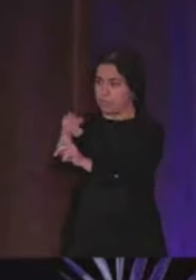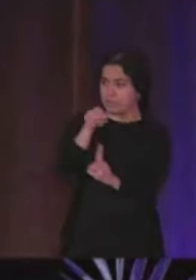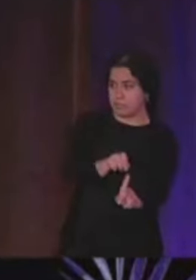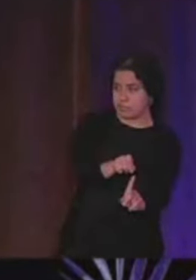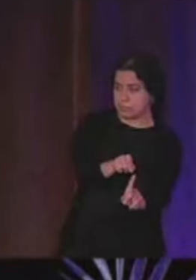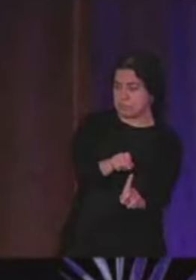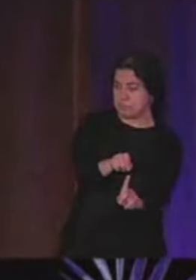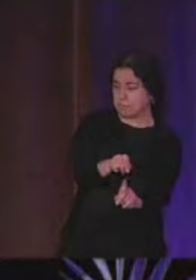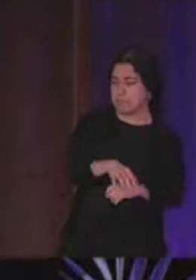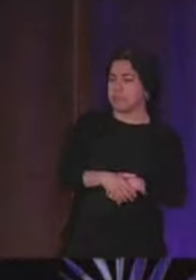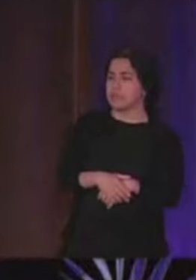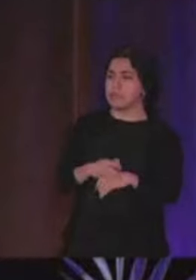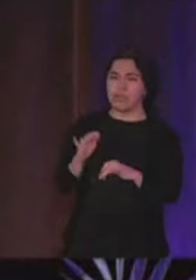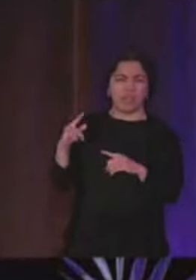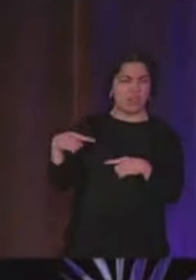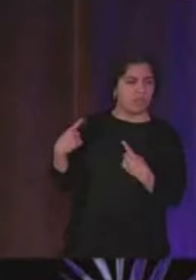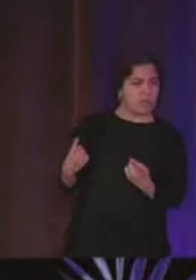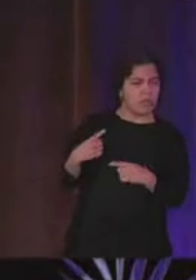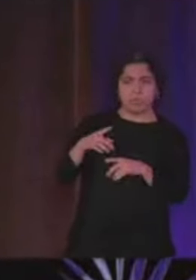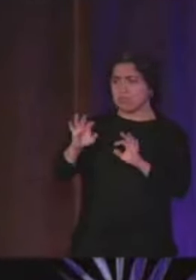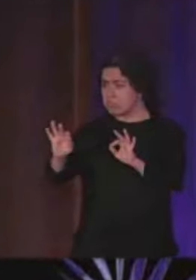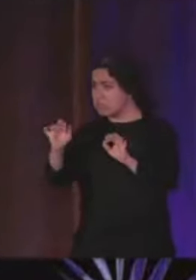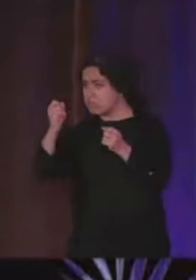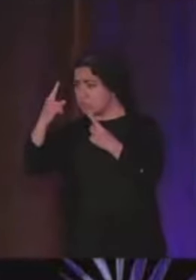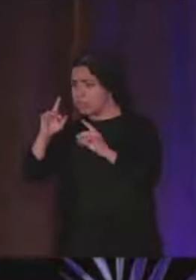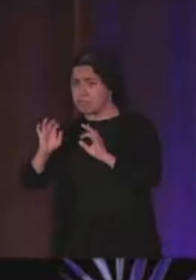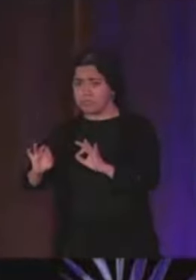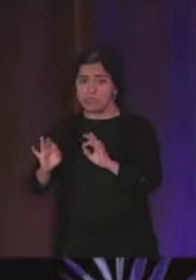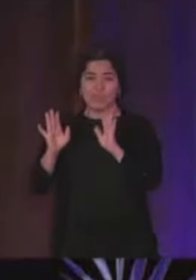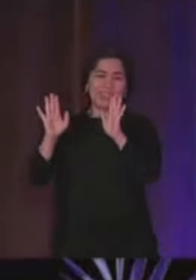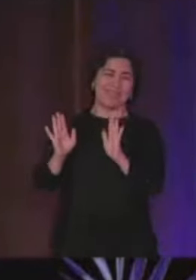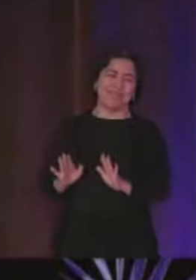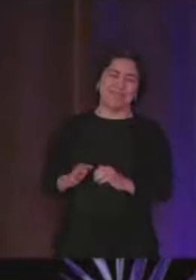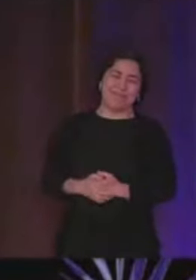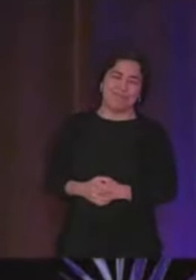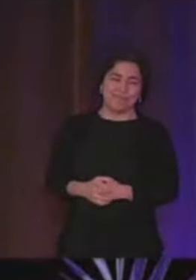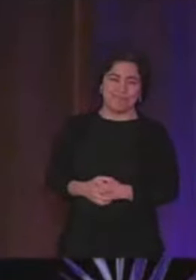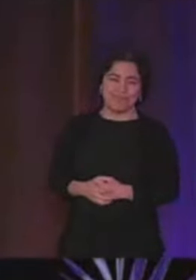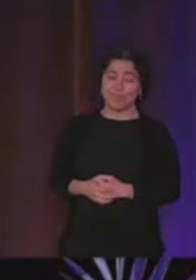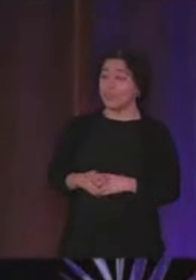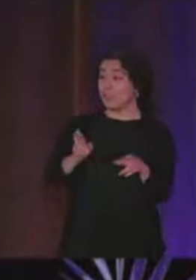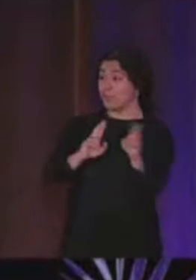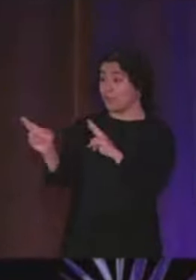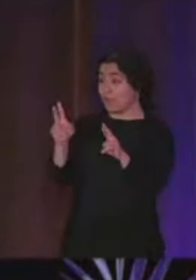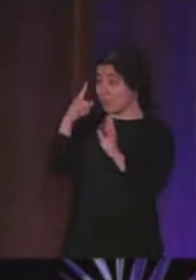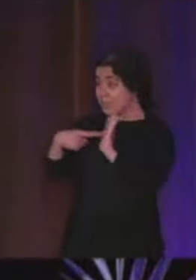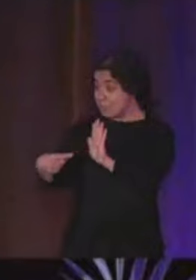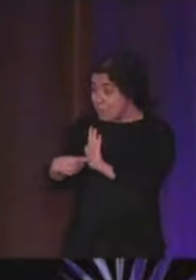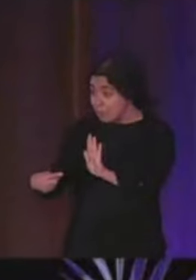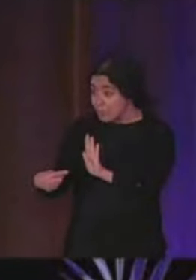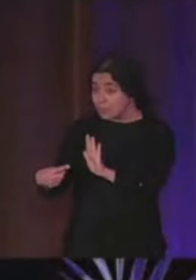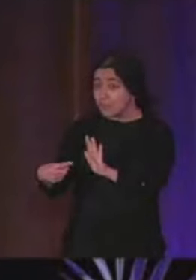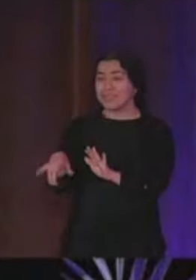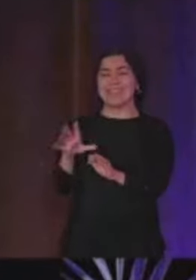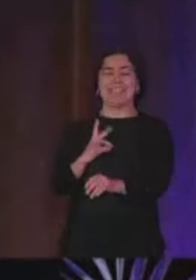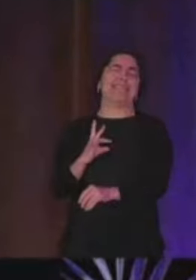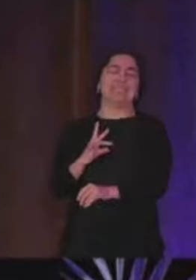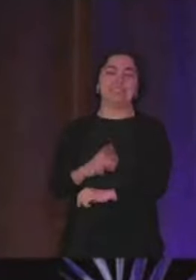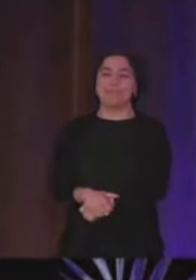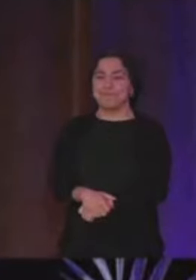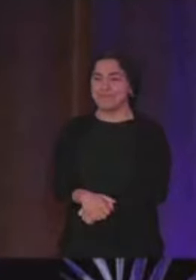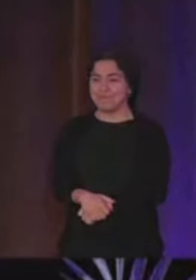OK, how are we doing so far? All good? Yeah. Awesome. Are you all ready for a demo? Yeah. Nice, nice.